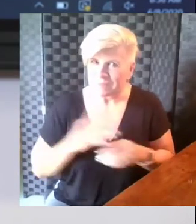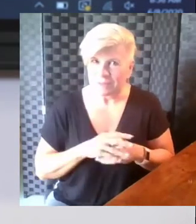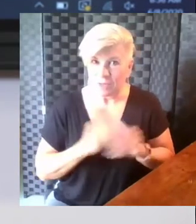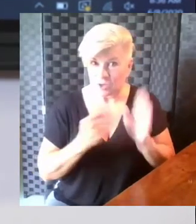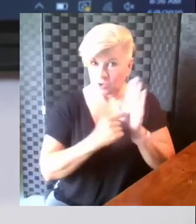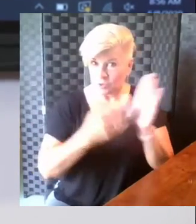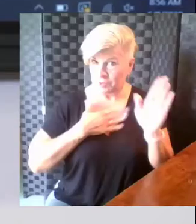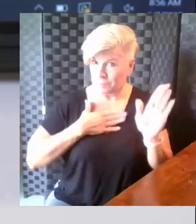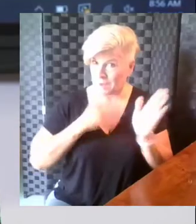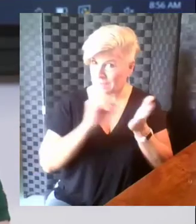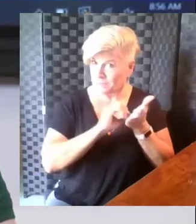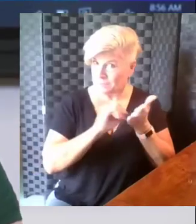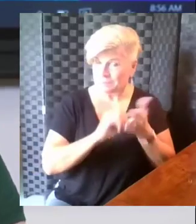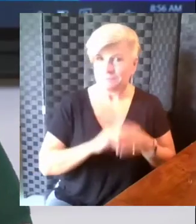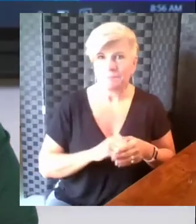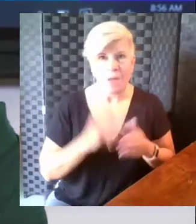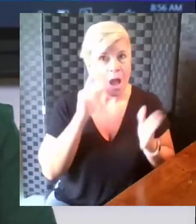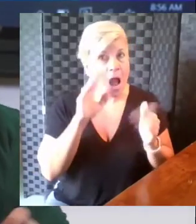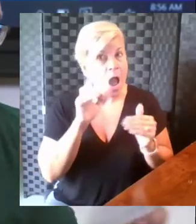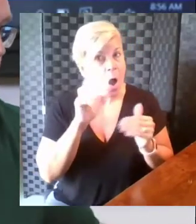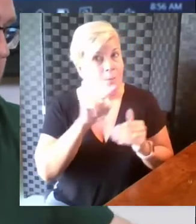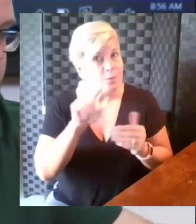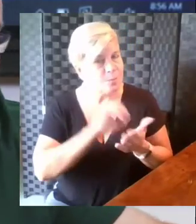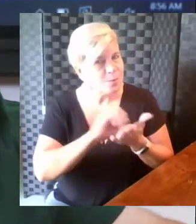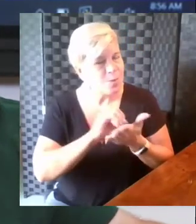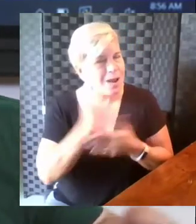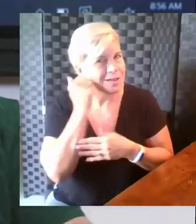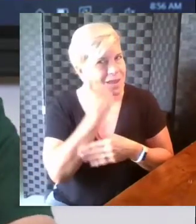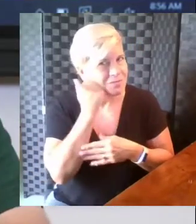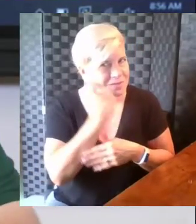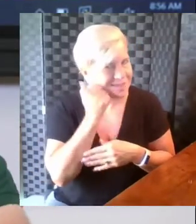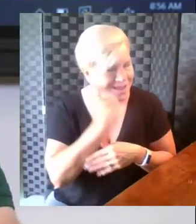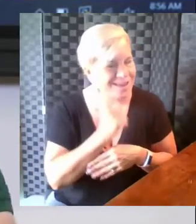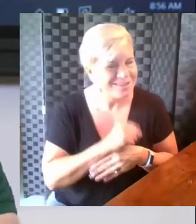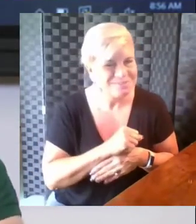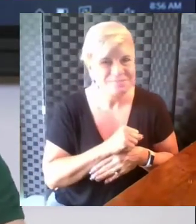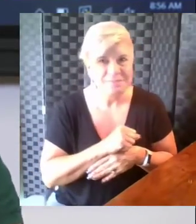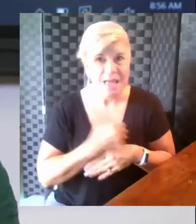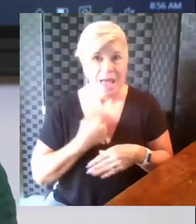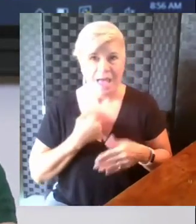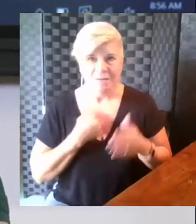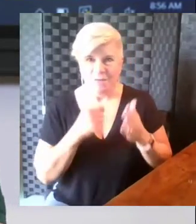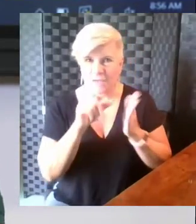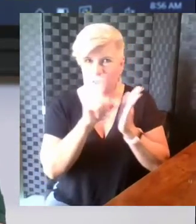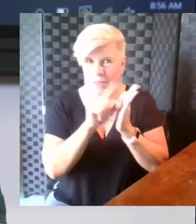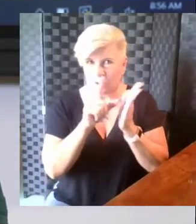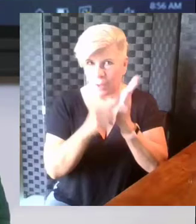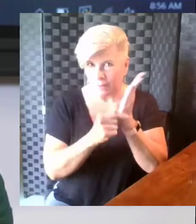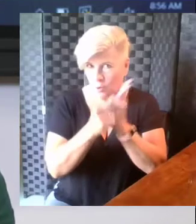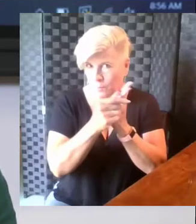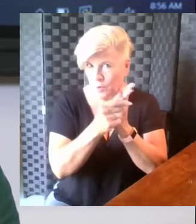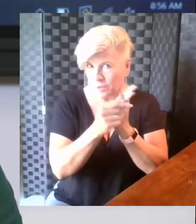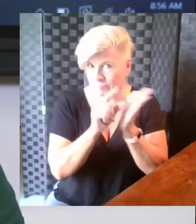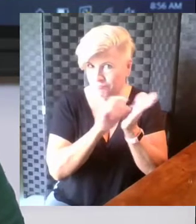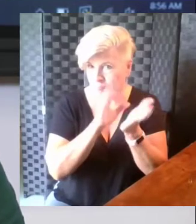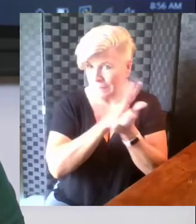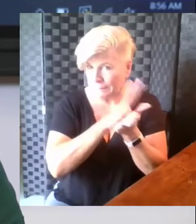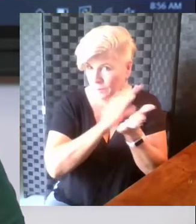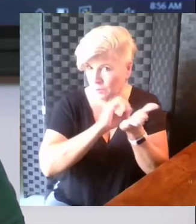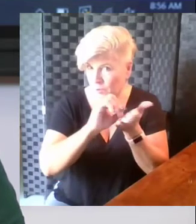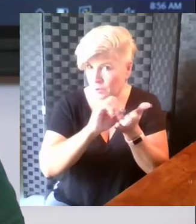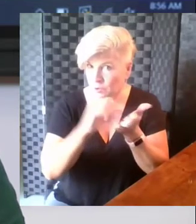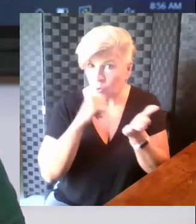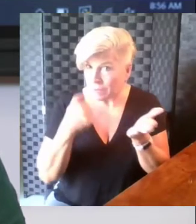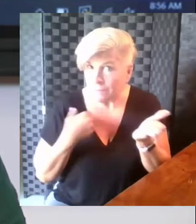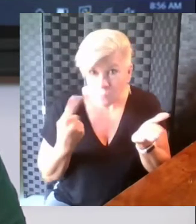journal. I've been hoping you've been writing this every single day, and I said, I got a notebook, but if you don't have a notebook, you could